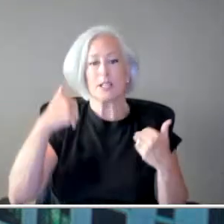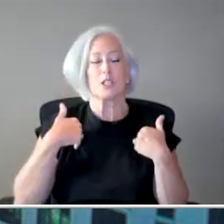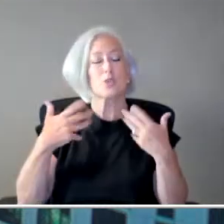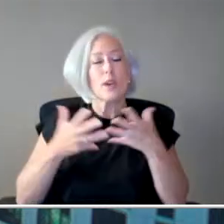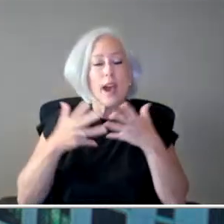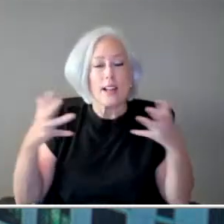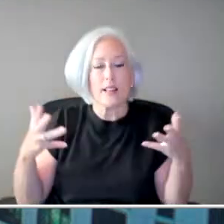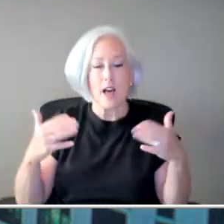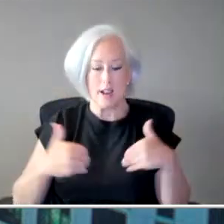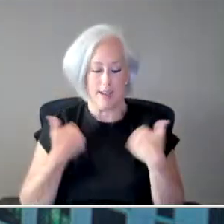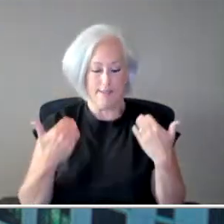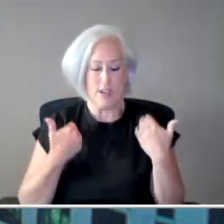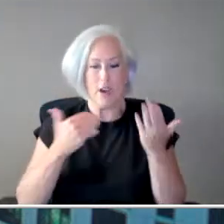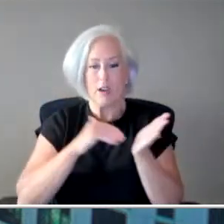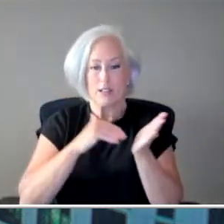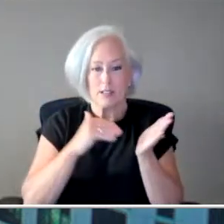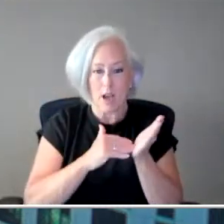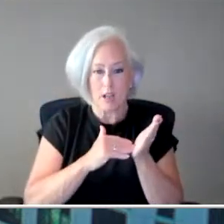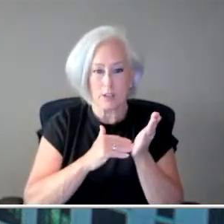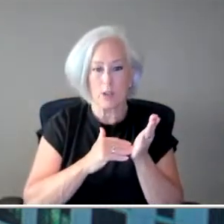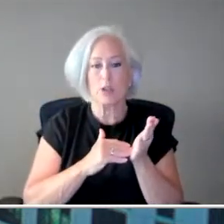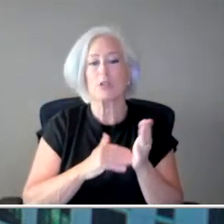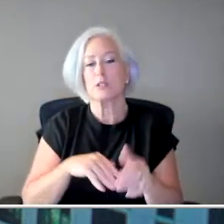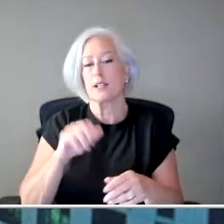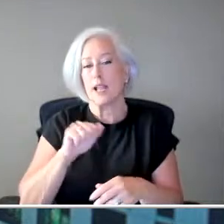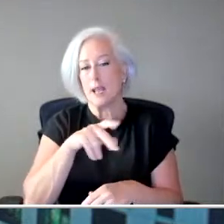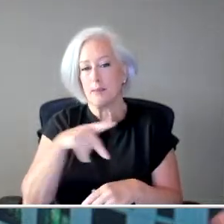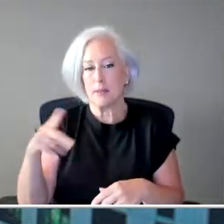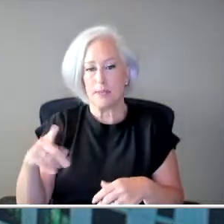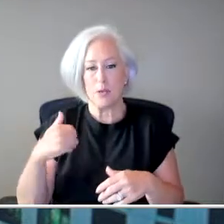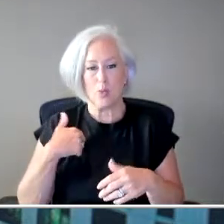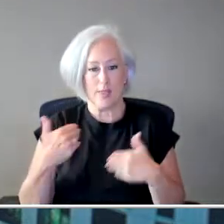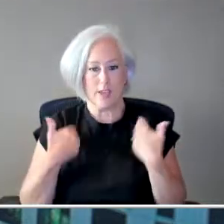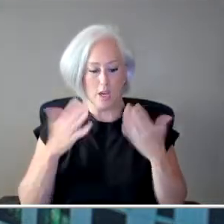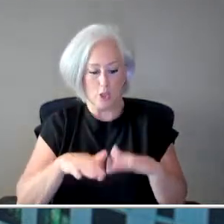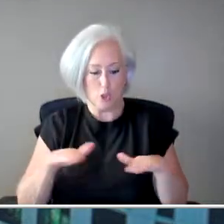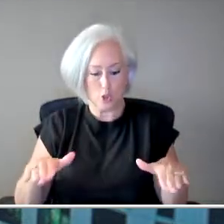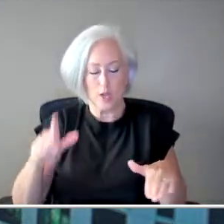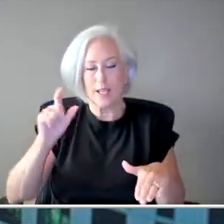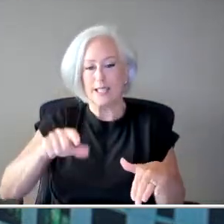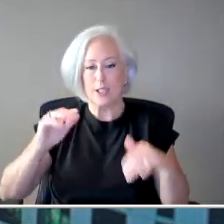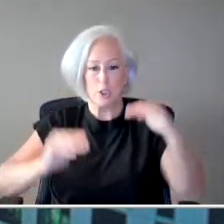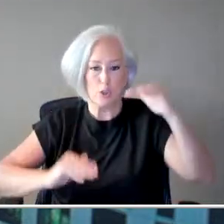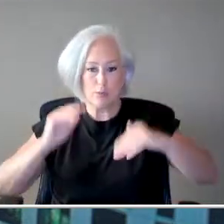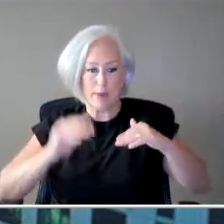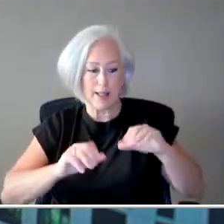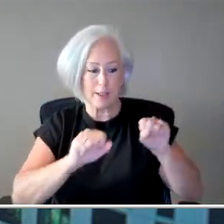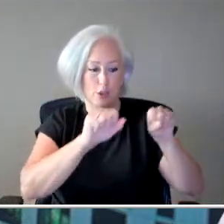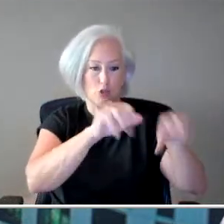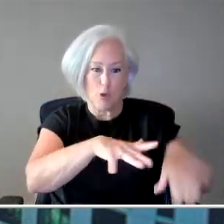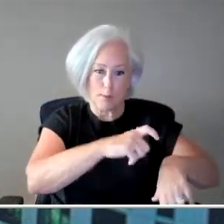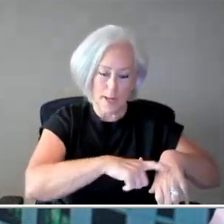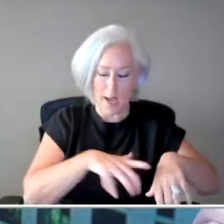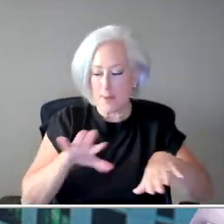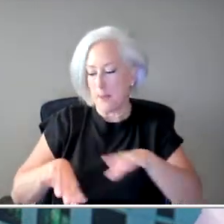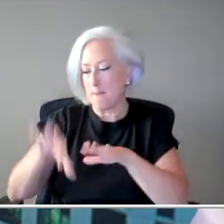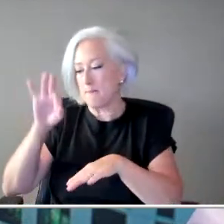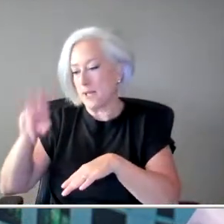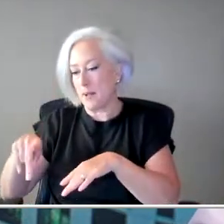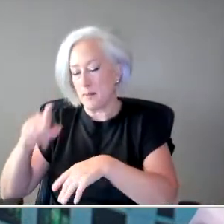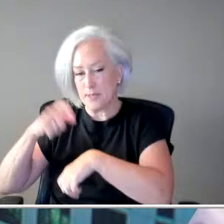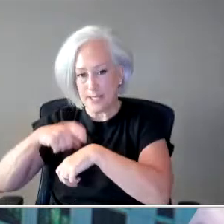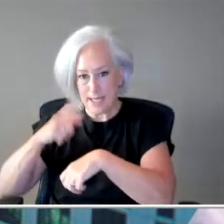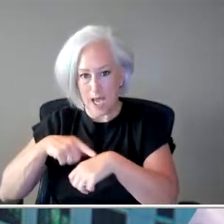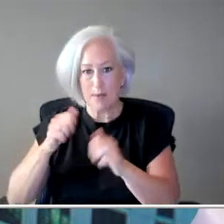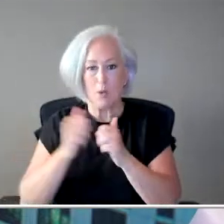physicians and APPs who had young children, and they needed to balance drop-off and pick-up times with children, as well as some individuals who were caring